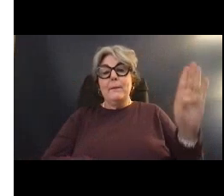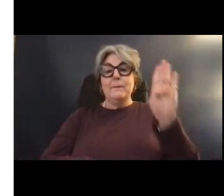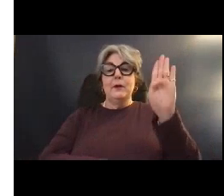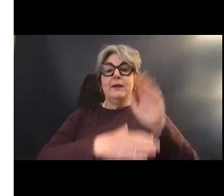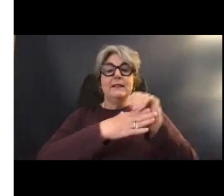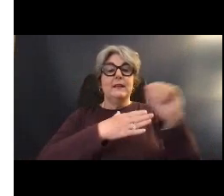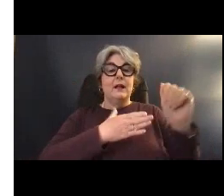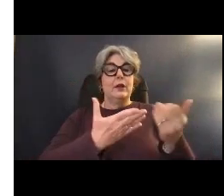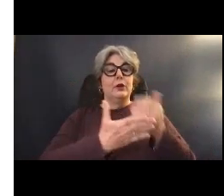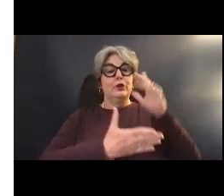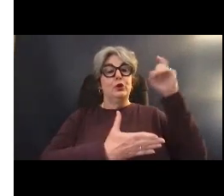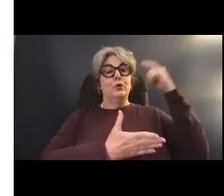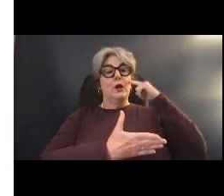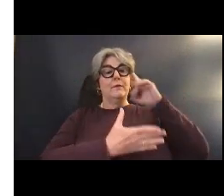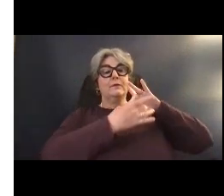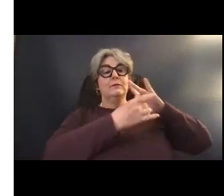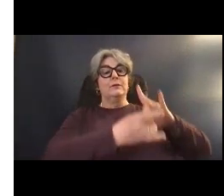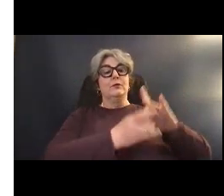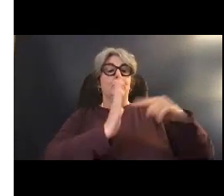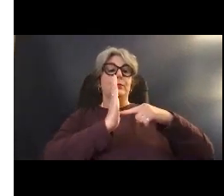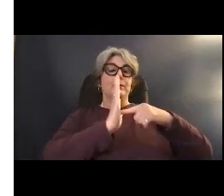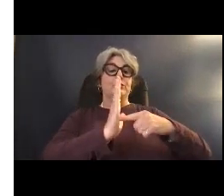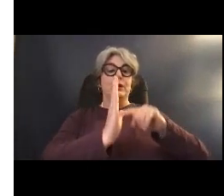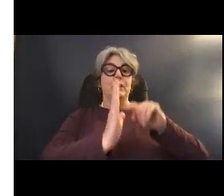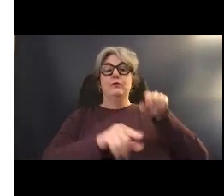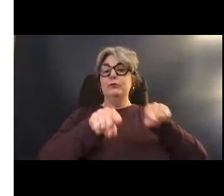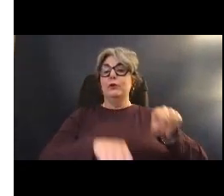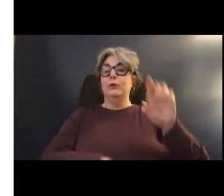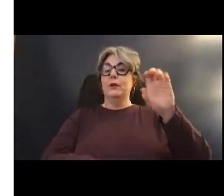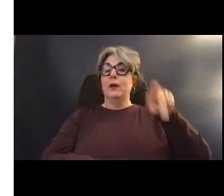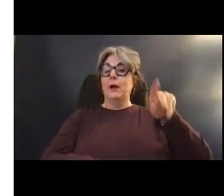and new government partner investments will be highlighted at COP29.